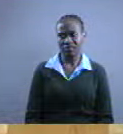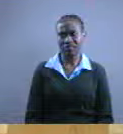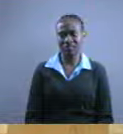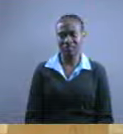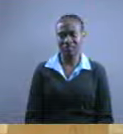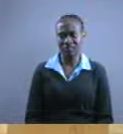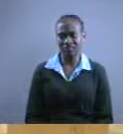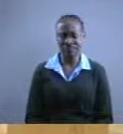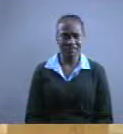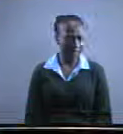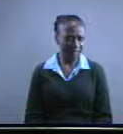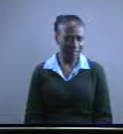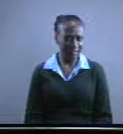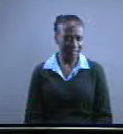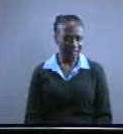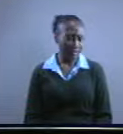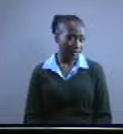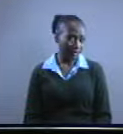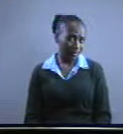Right.